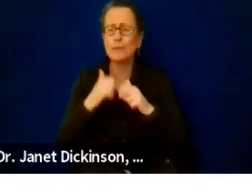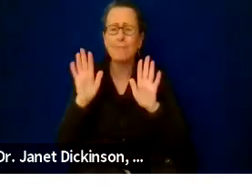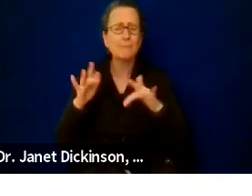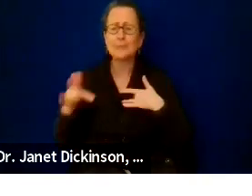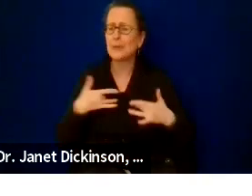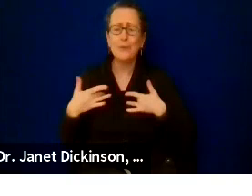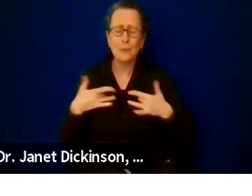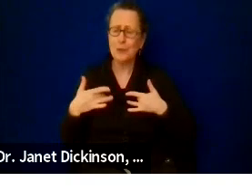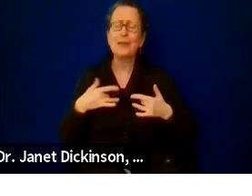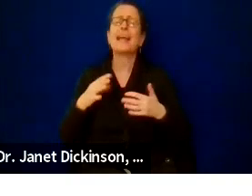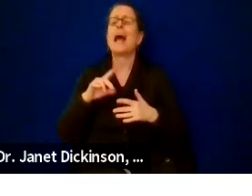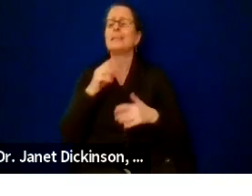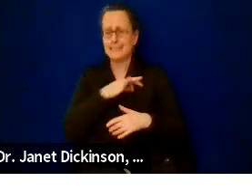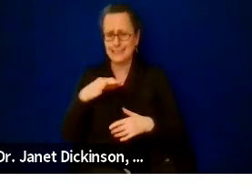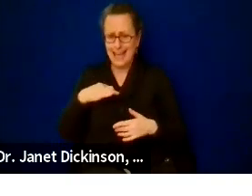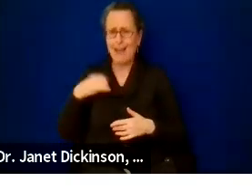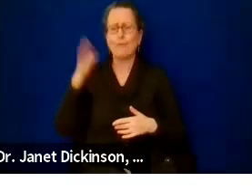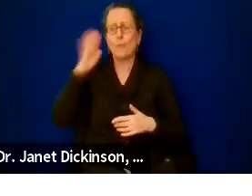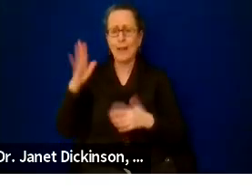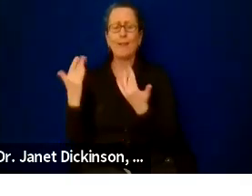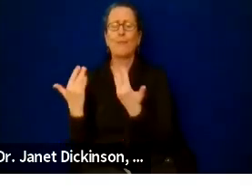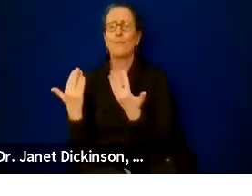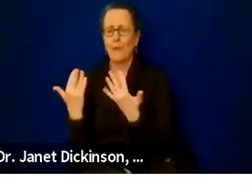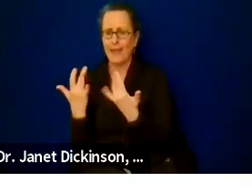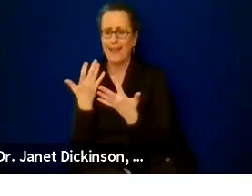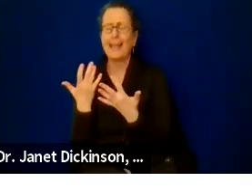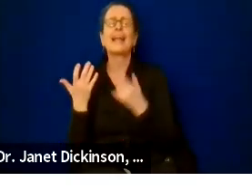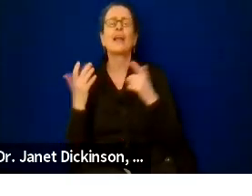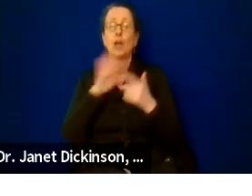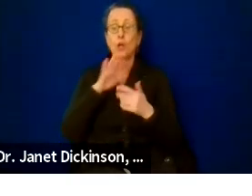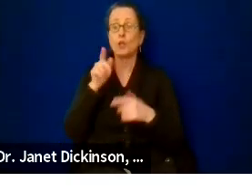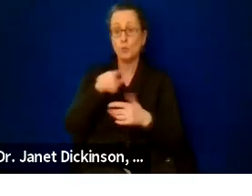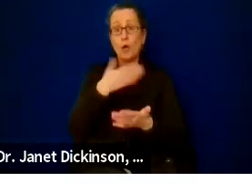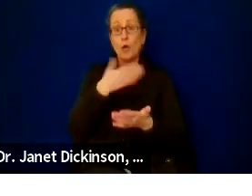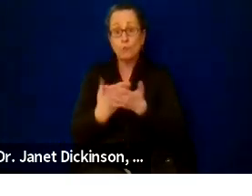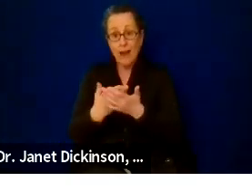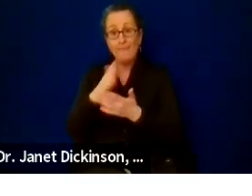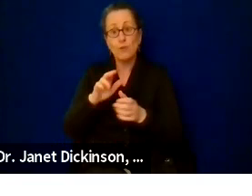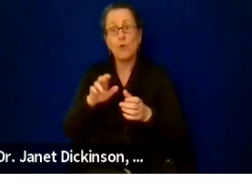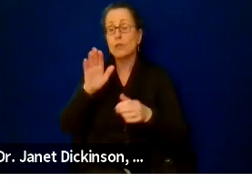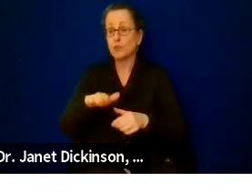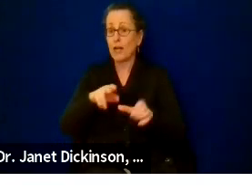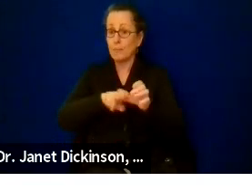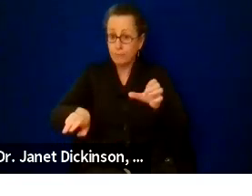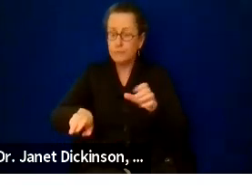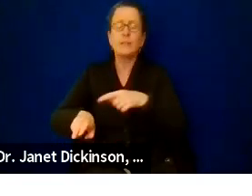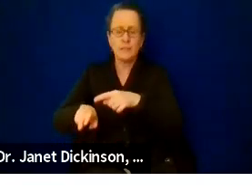off to the proper place. But it's unfortunate that,